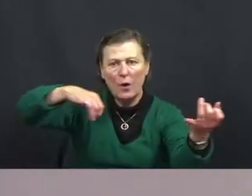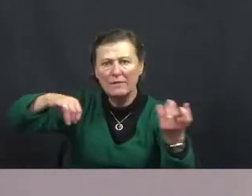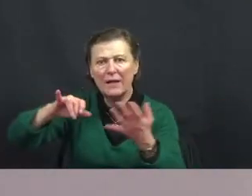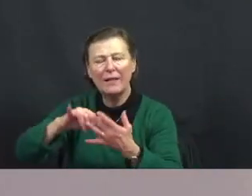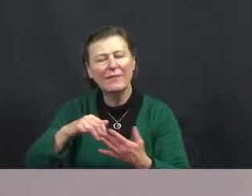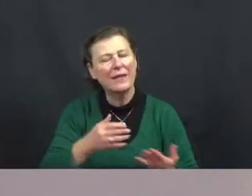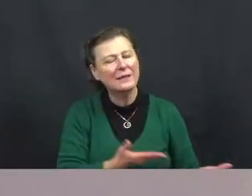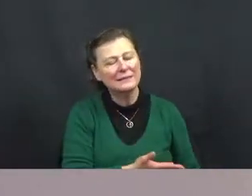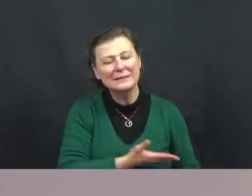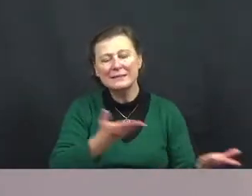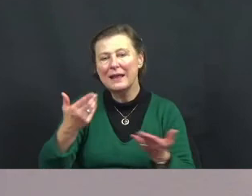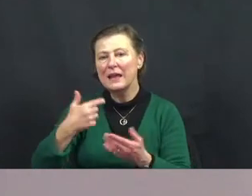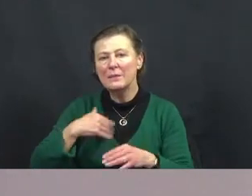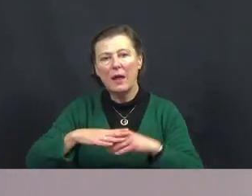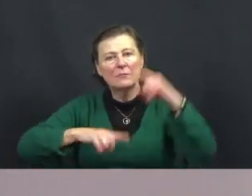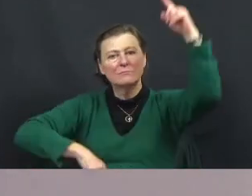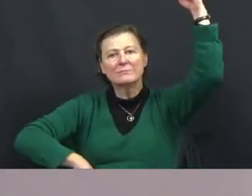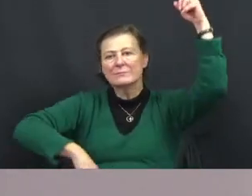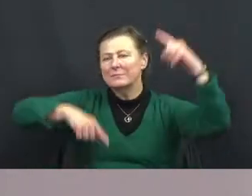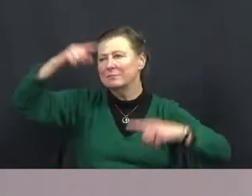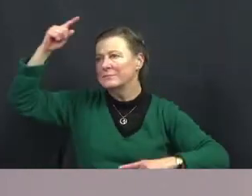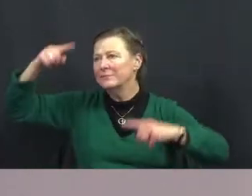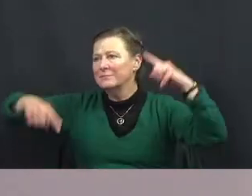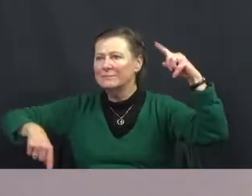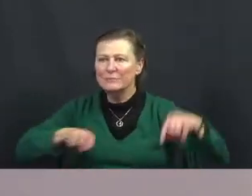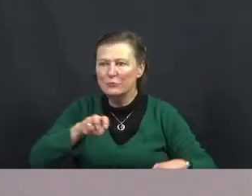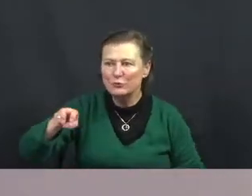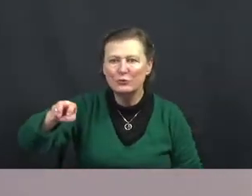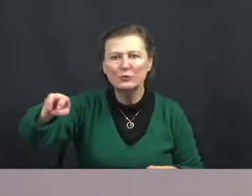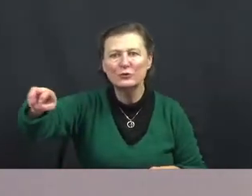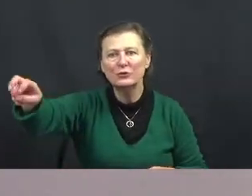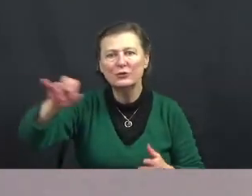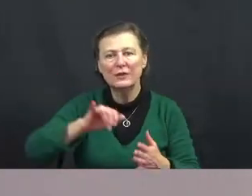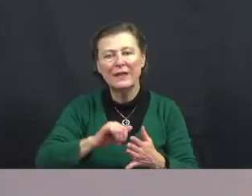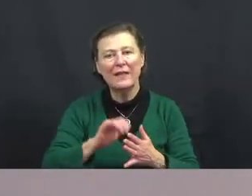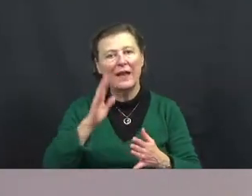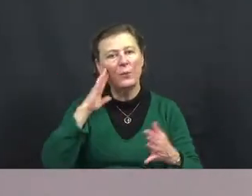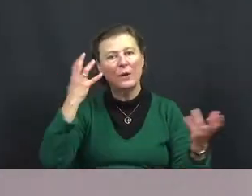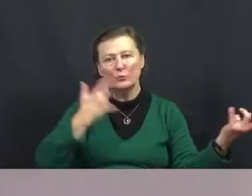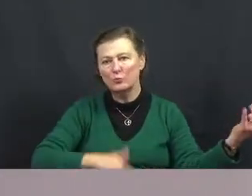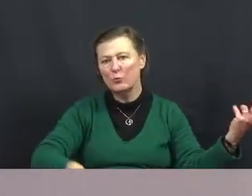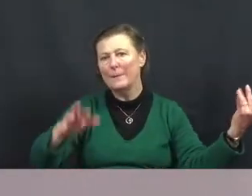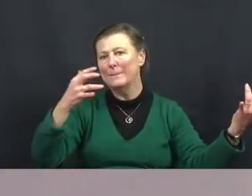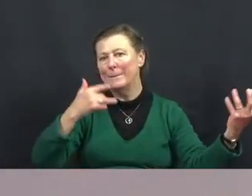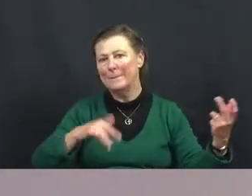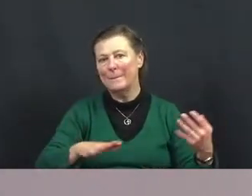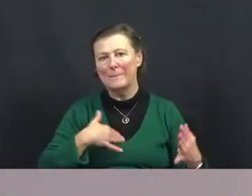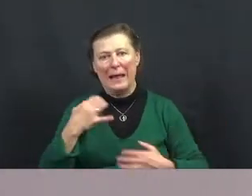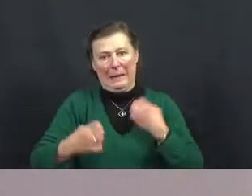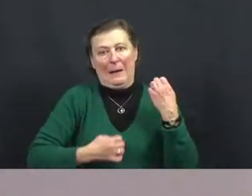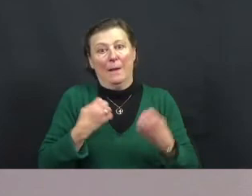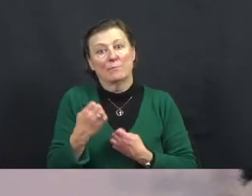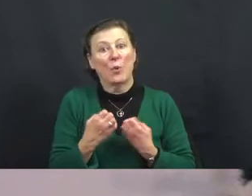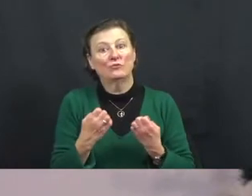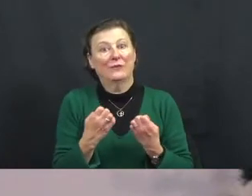a wide-ranging journey that would strum emotional chords within me that I didn't even know I